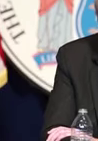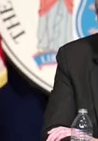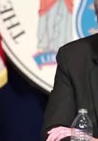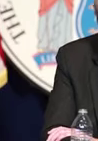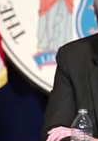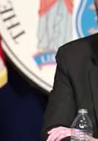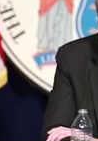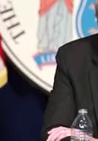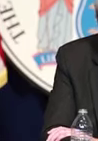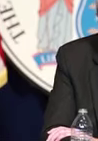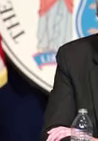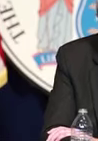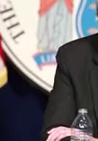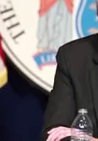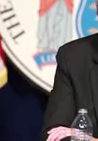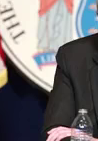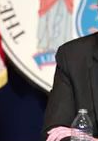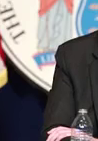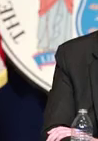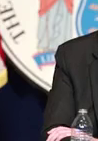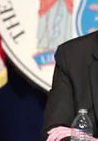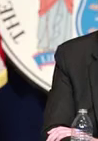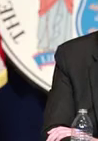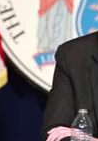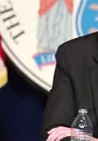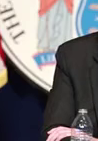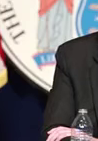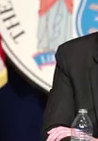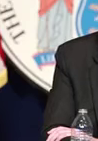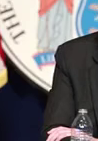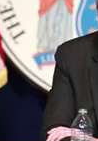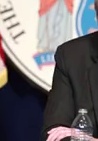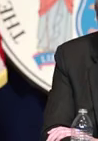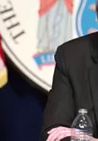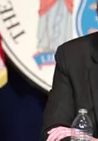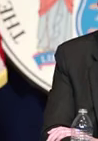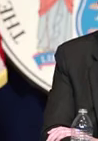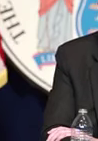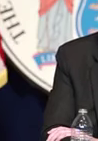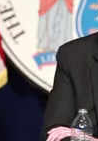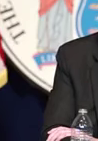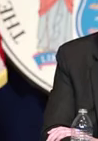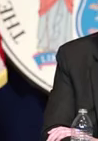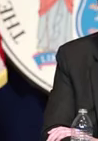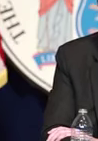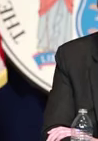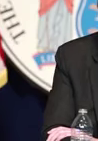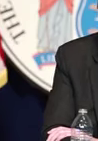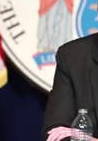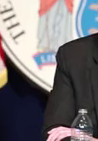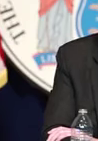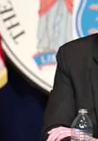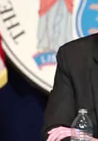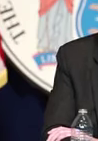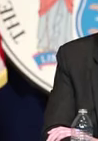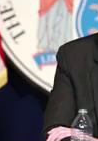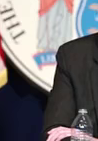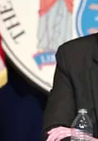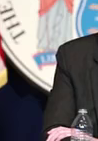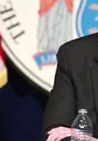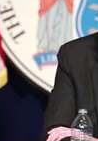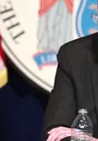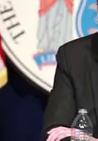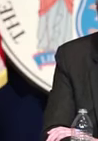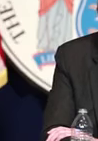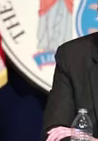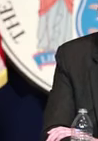through this. I have not stopped making every possible phone call to every possible person anywhere in the world in the pursuit of what we need, and I